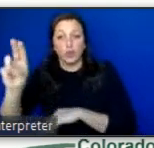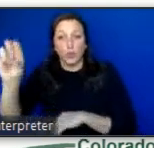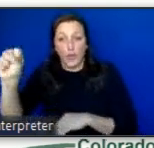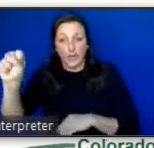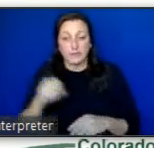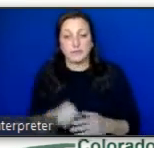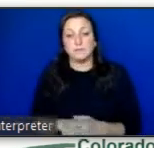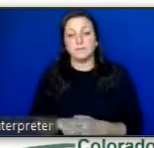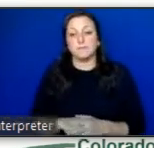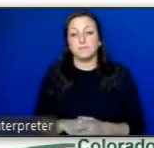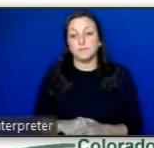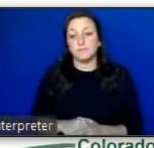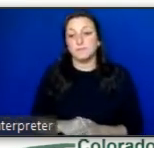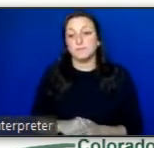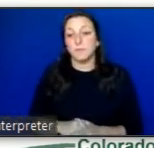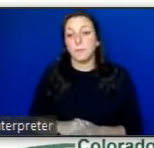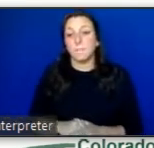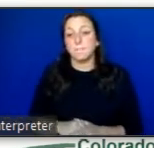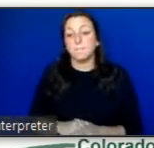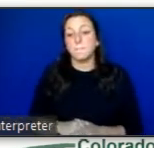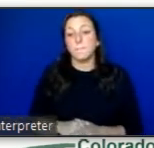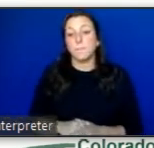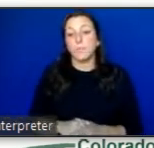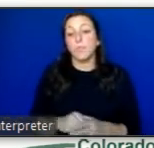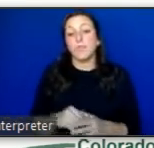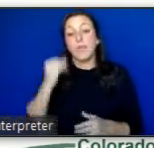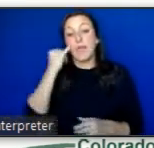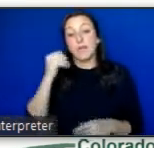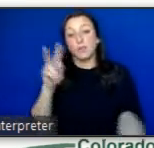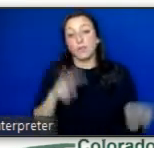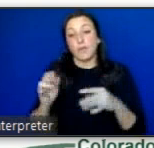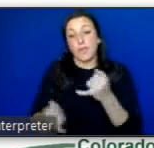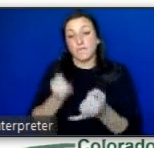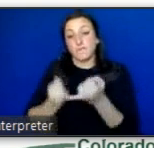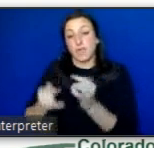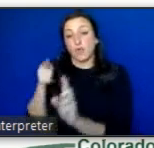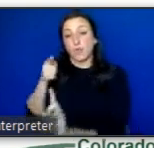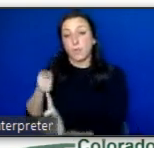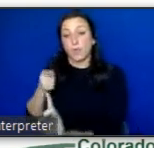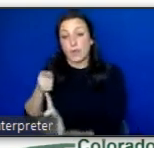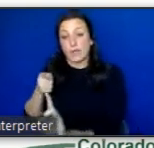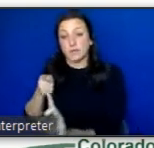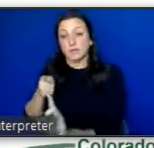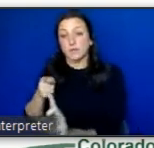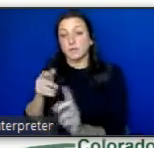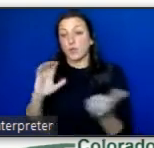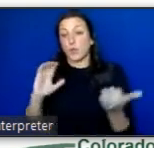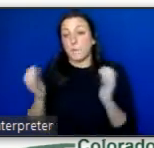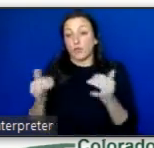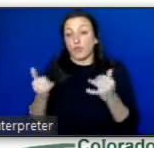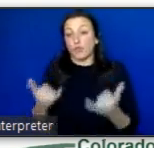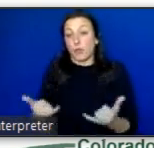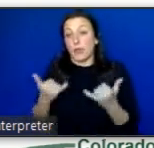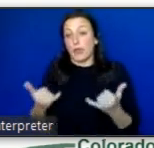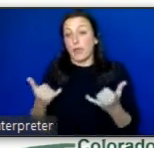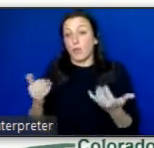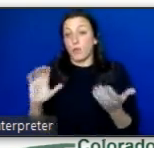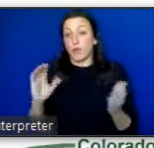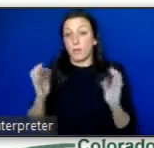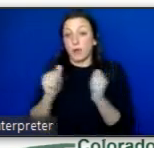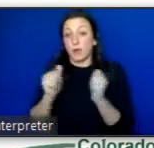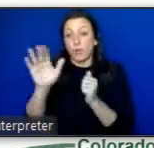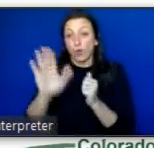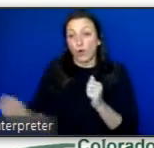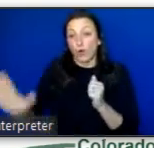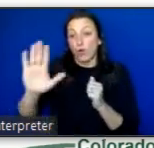the US. And if you look at the final data point here, so comparing where we are now compared to the US,